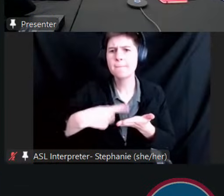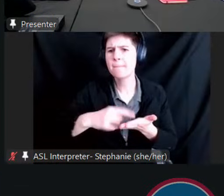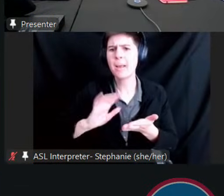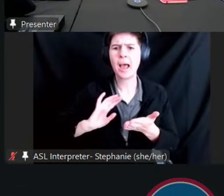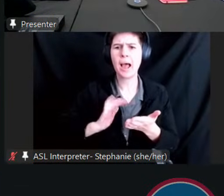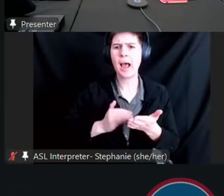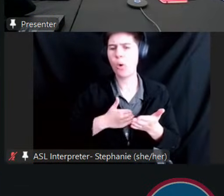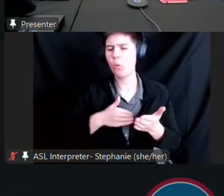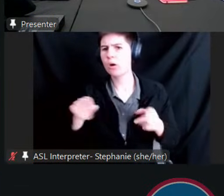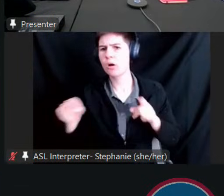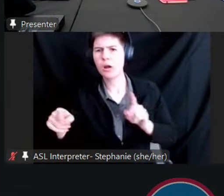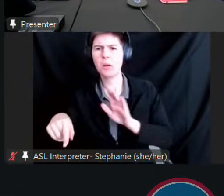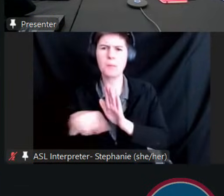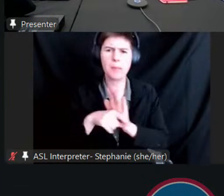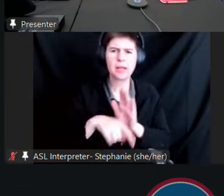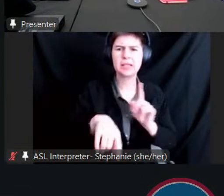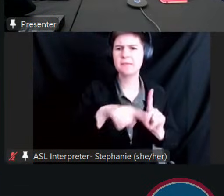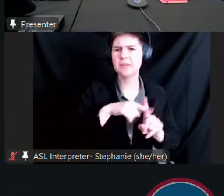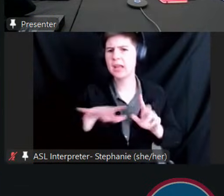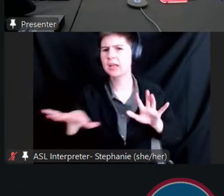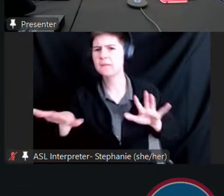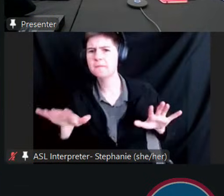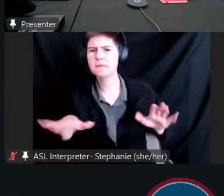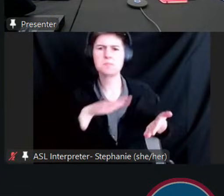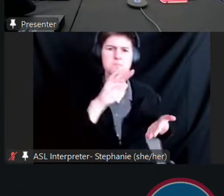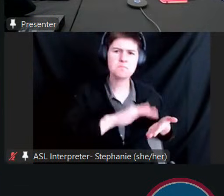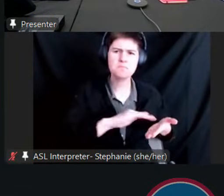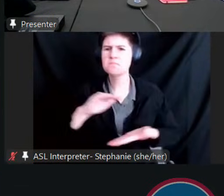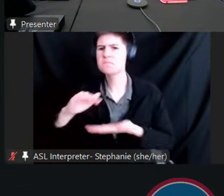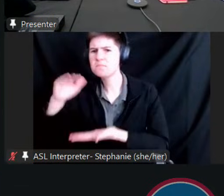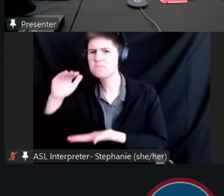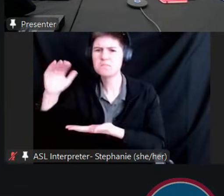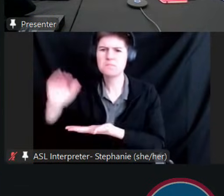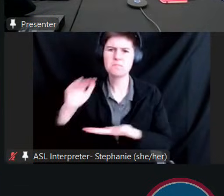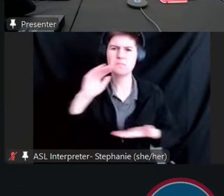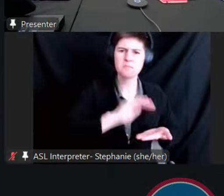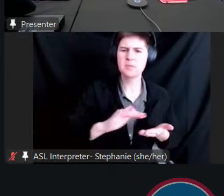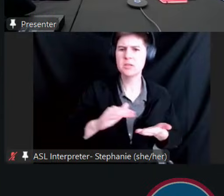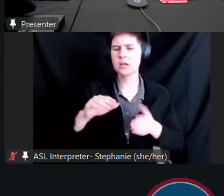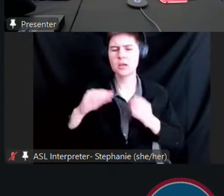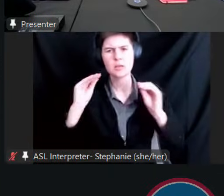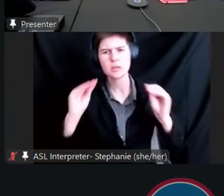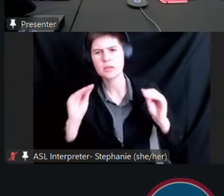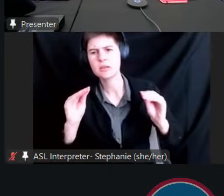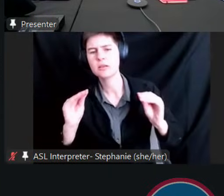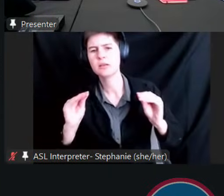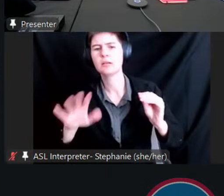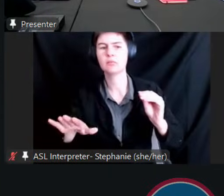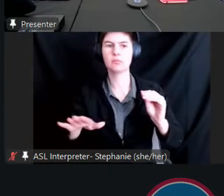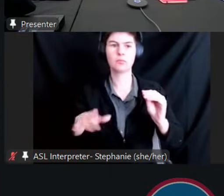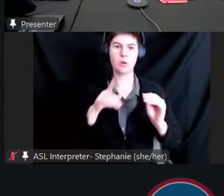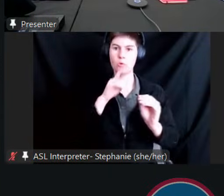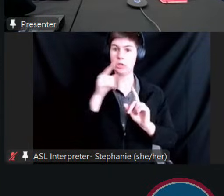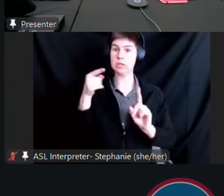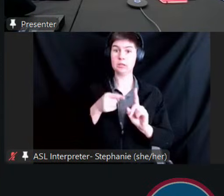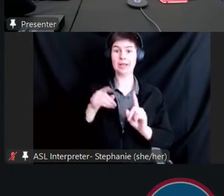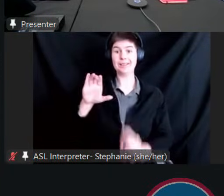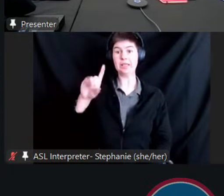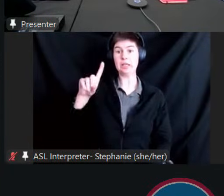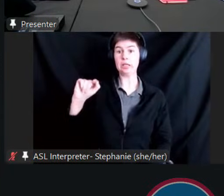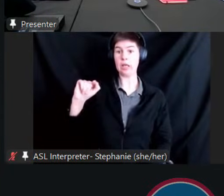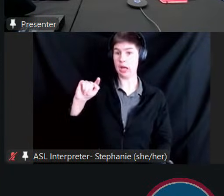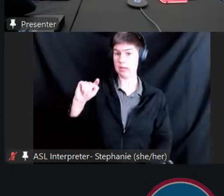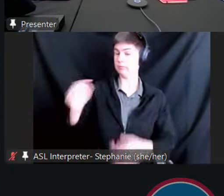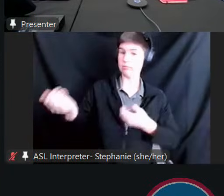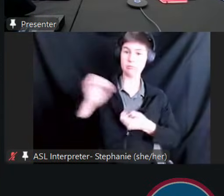but really, make the case for getting this bus priority on the street and, having our partners at CDOT on board to do